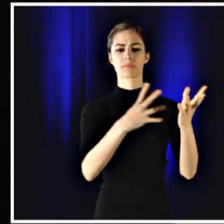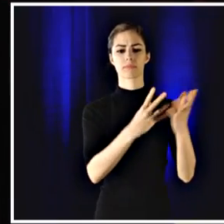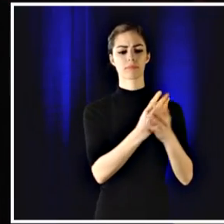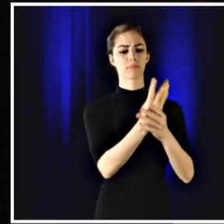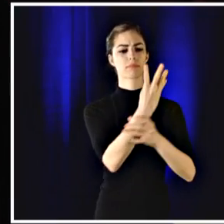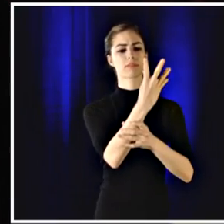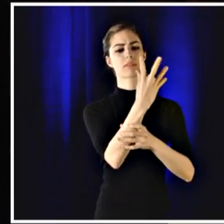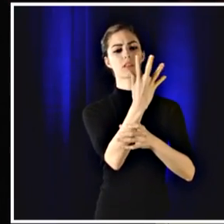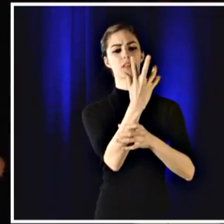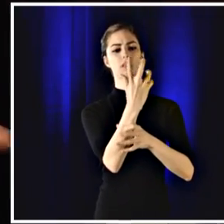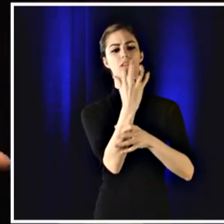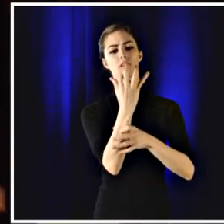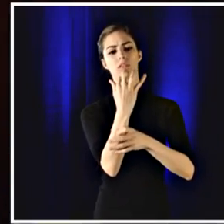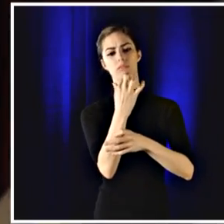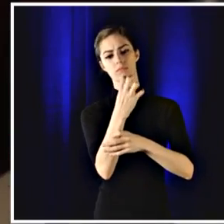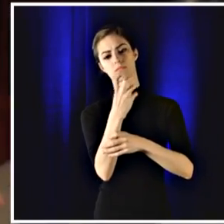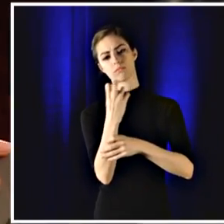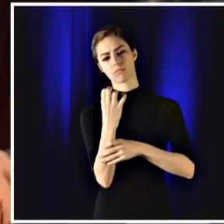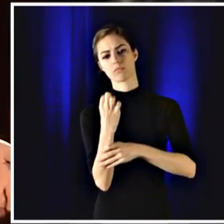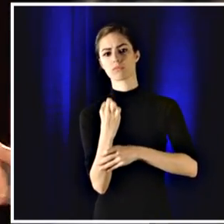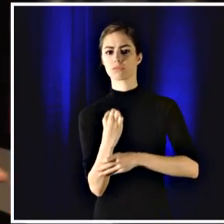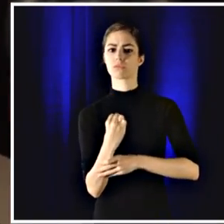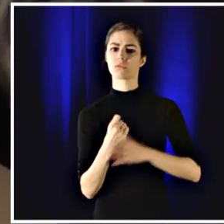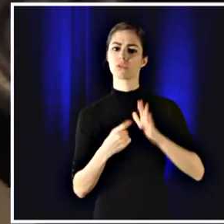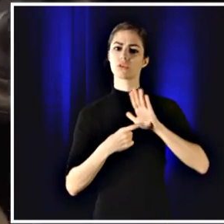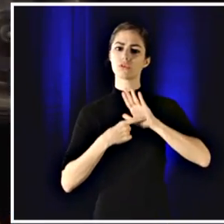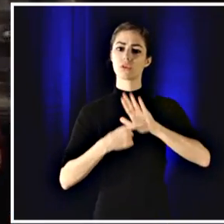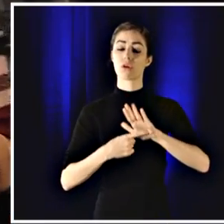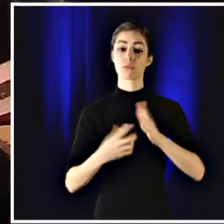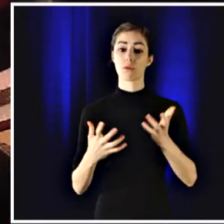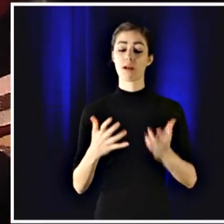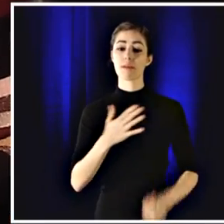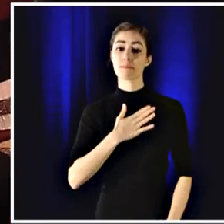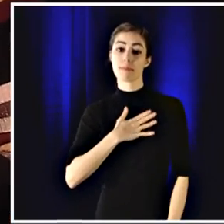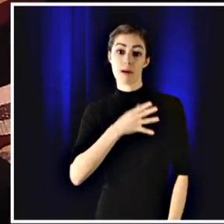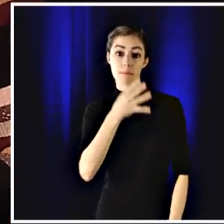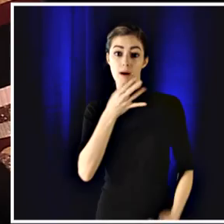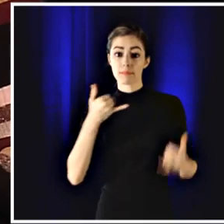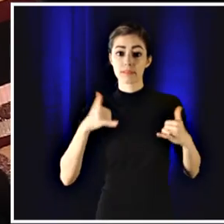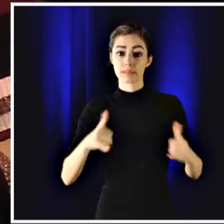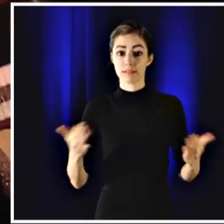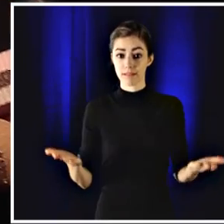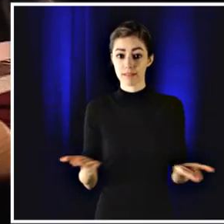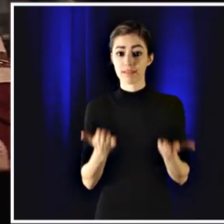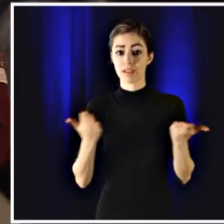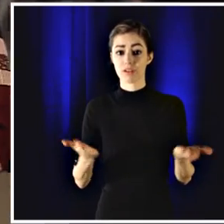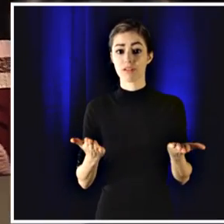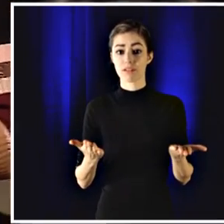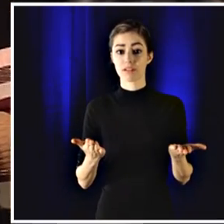that my mom is no longer here on this earth tending to her own yellow brick road of memories.